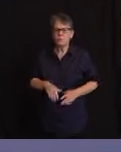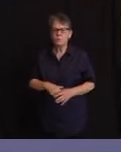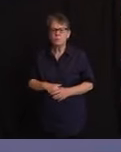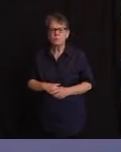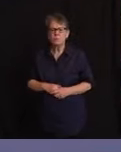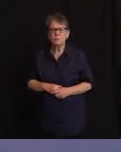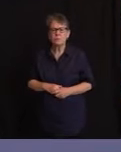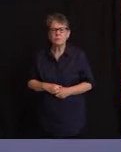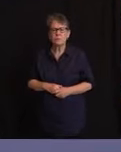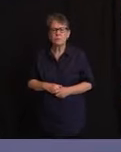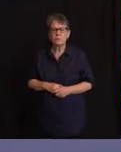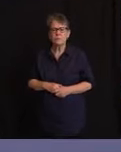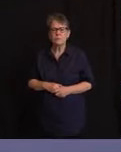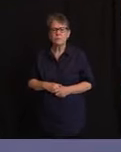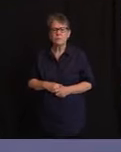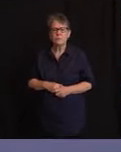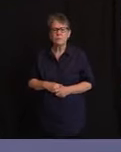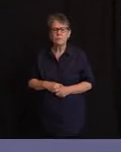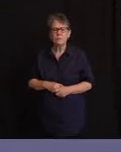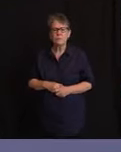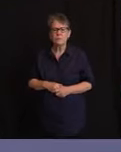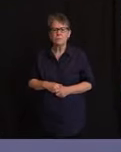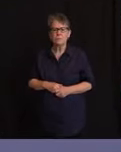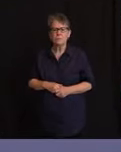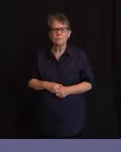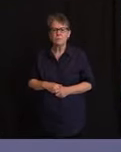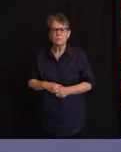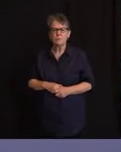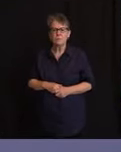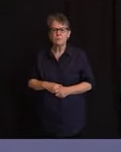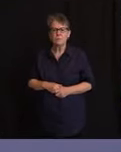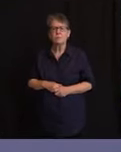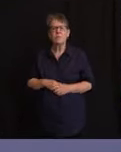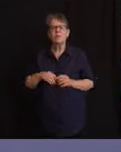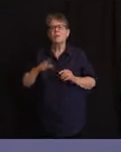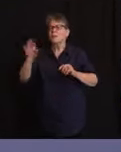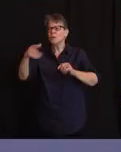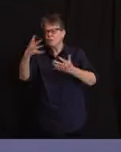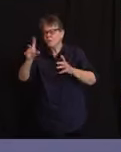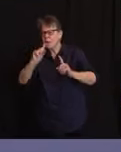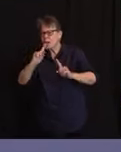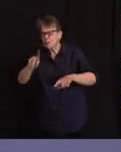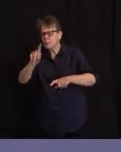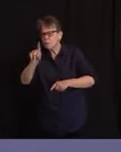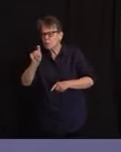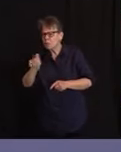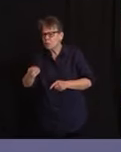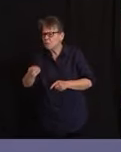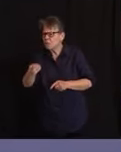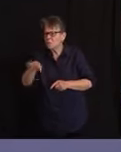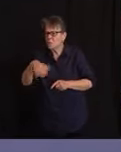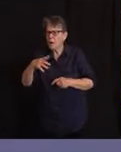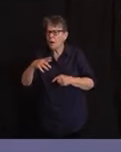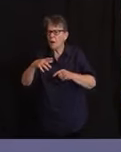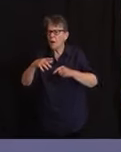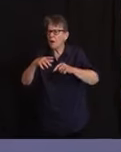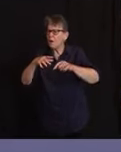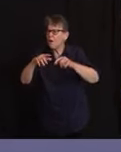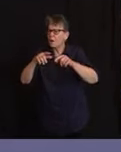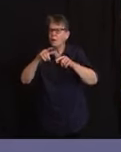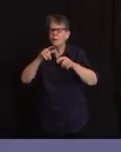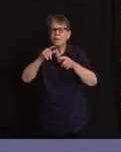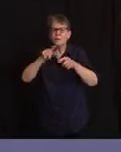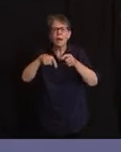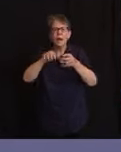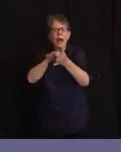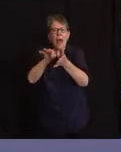issue of undercounting deaths that New York... We did not. We said we actually need to come back to that. Oh, apologies. Okay. So No